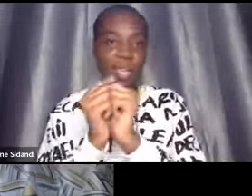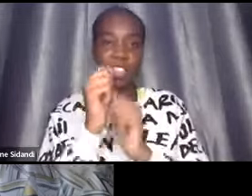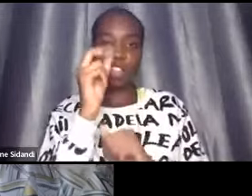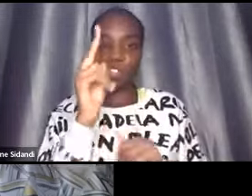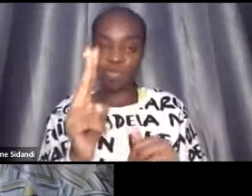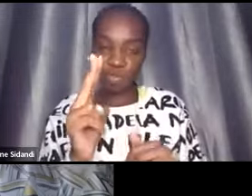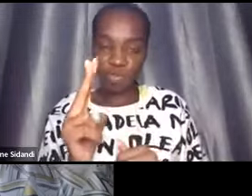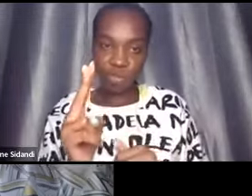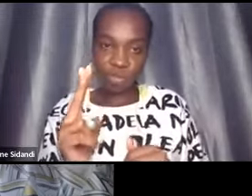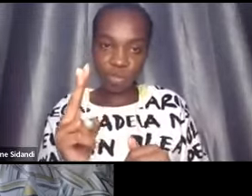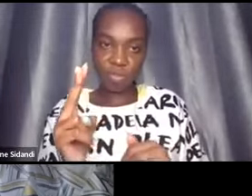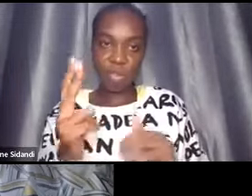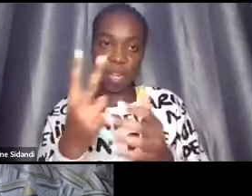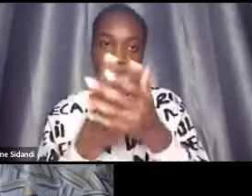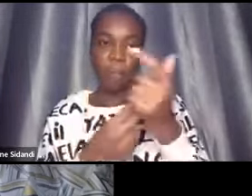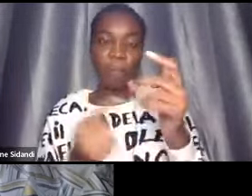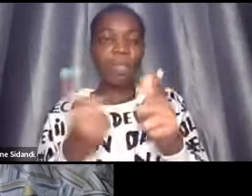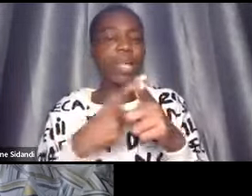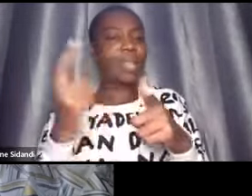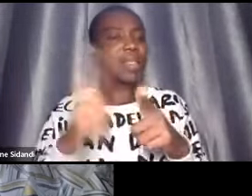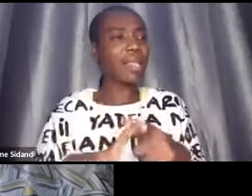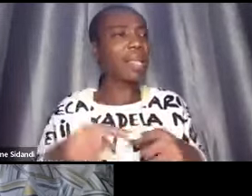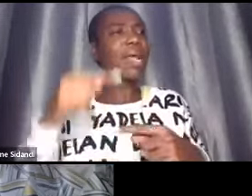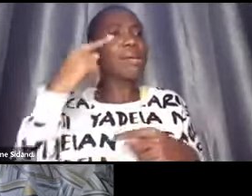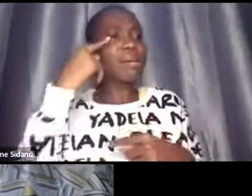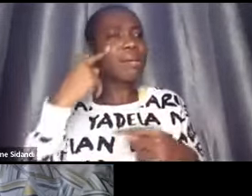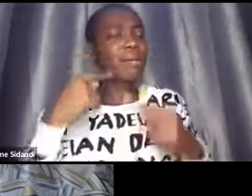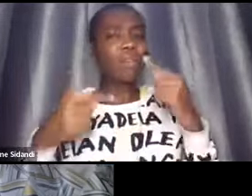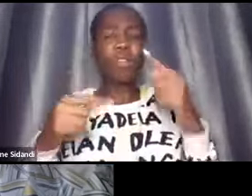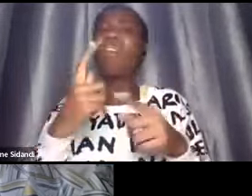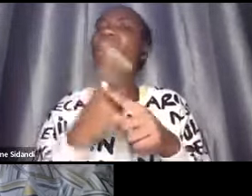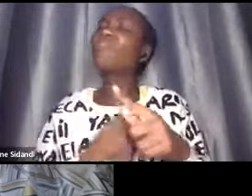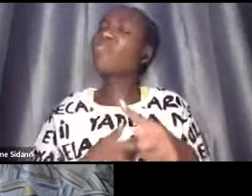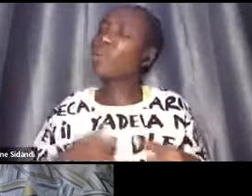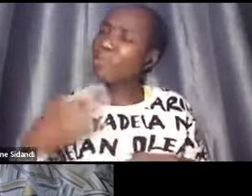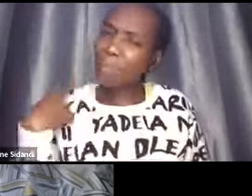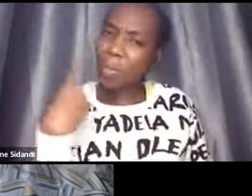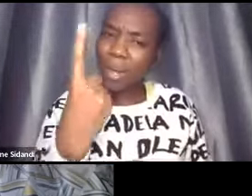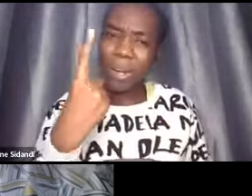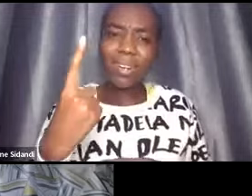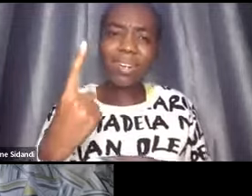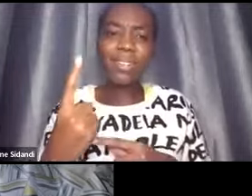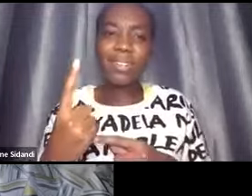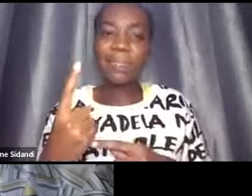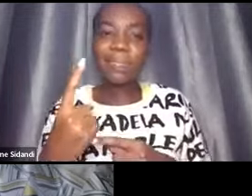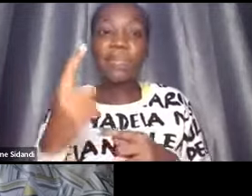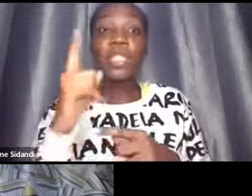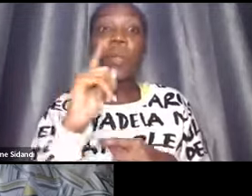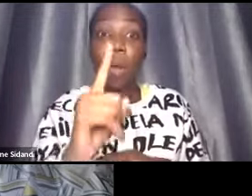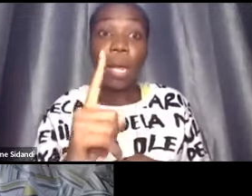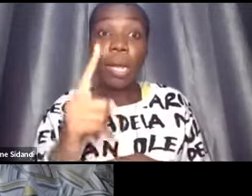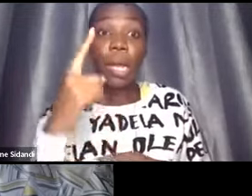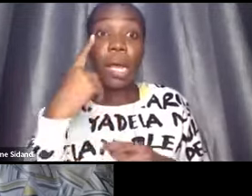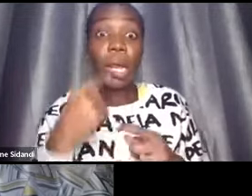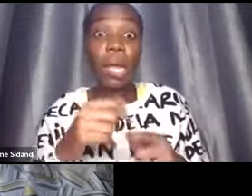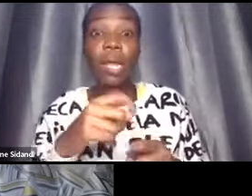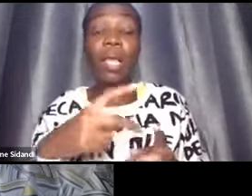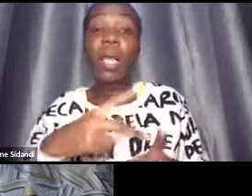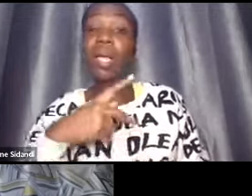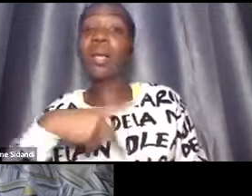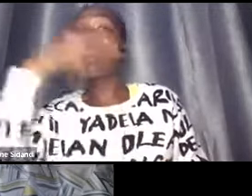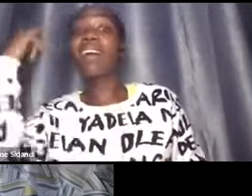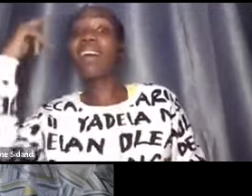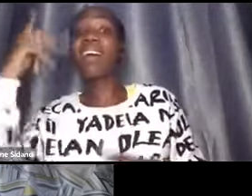table, and they start crying right from the time go. They cry. One of them is crying in soprano, another one is crying